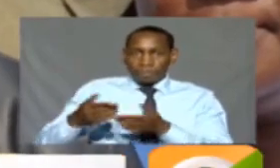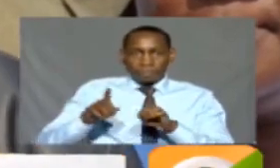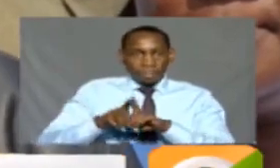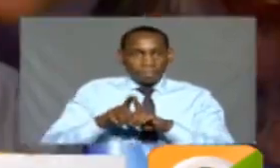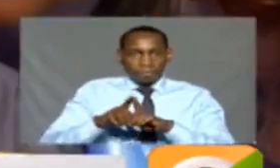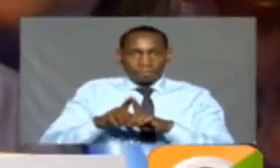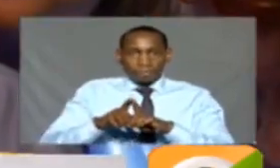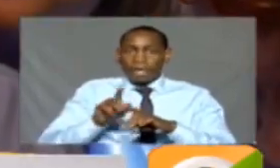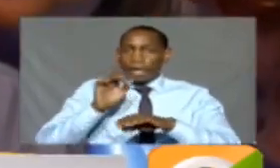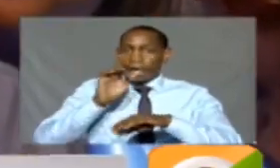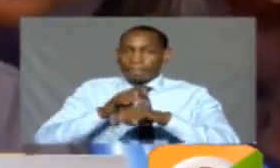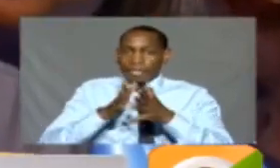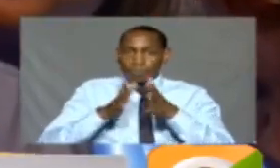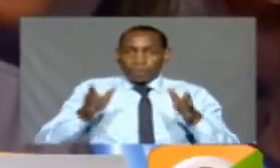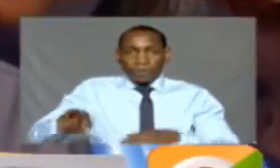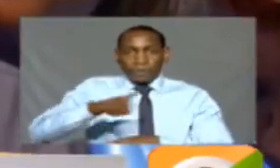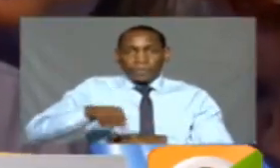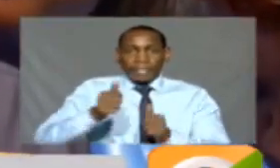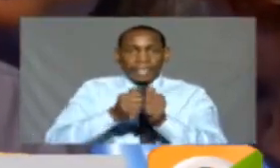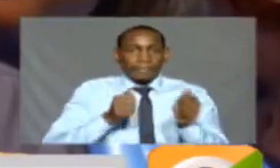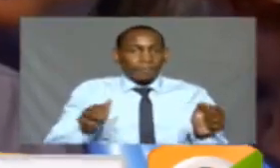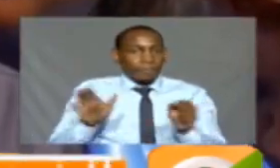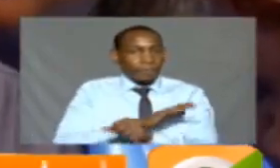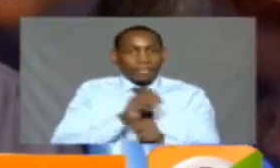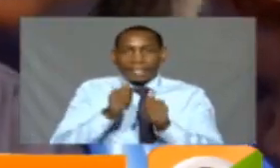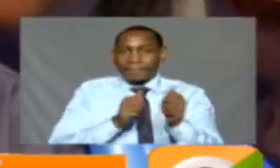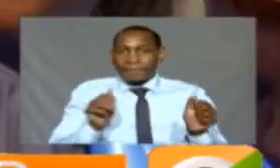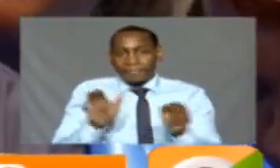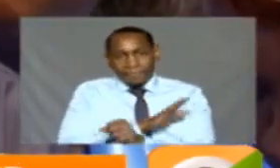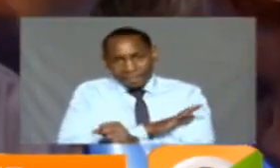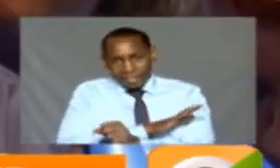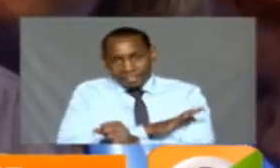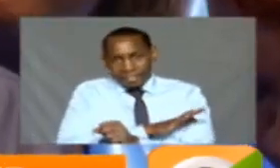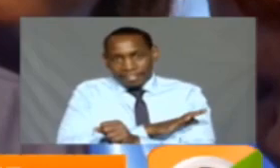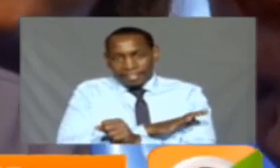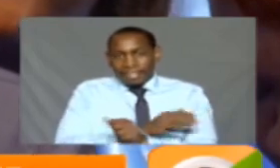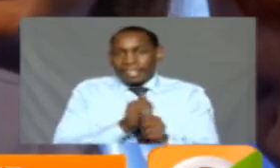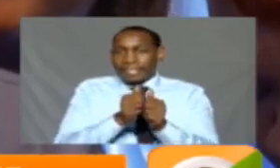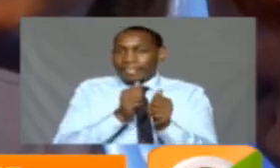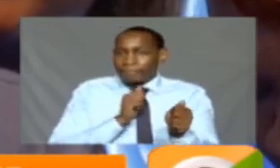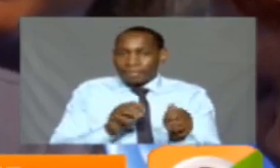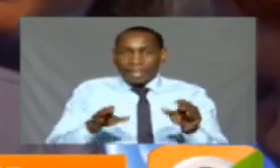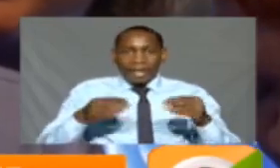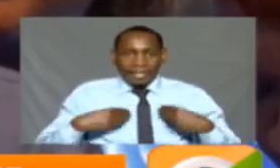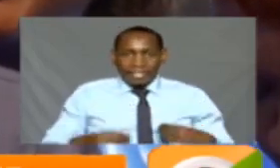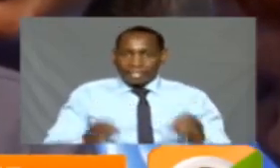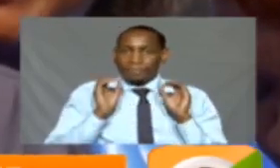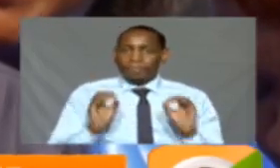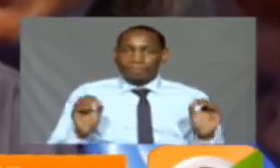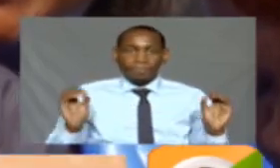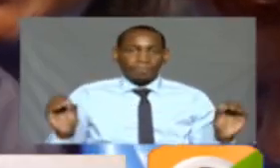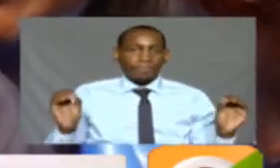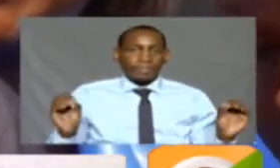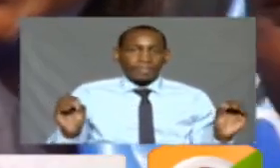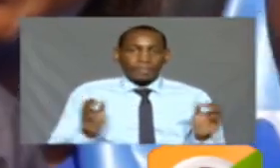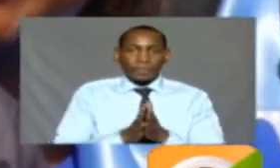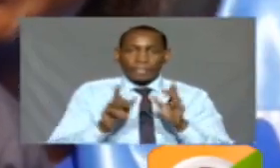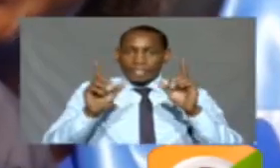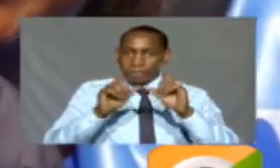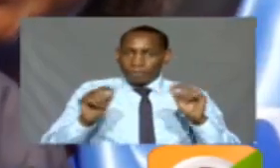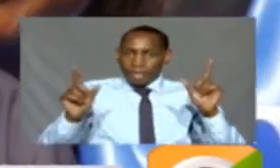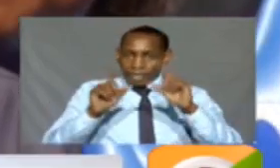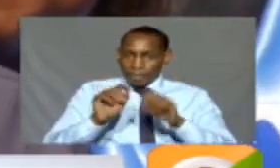macho cha ajabu. Twakataa kabisa. Hatukata, hatukubaliani kabisa na yale